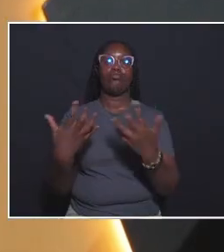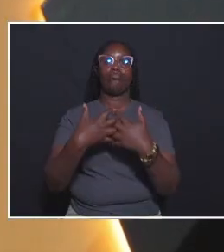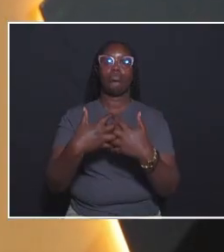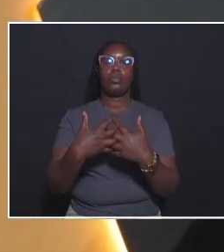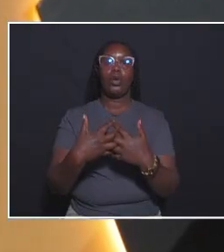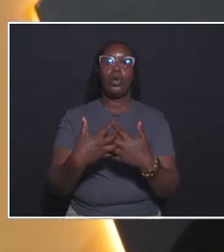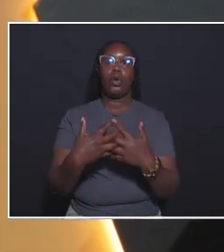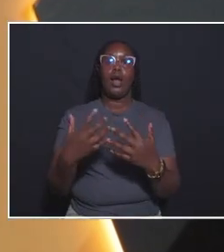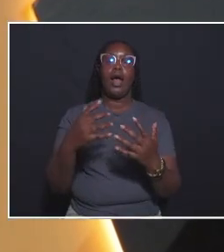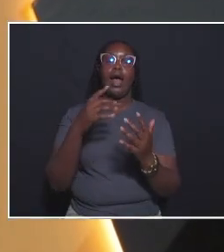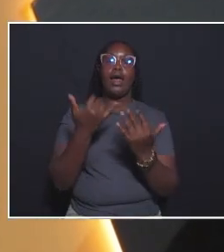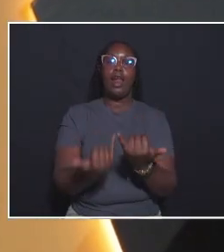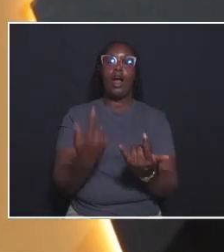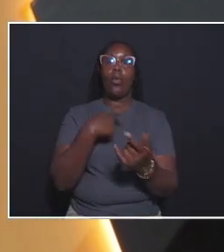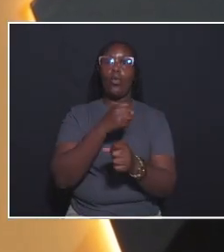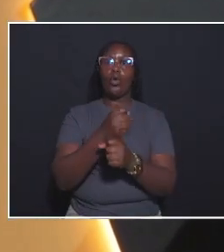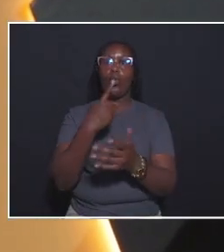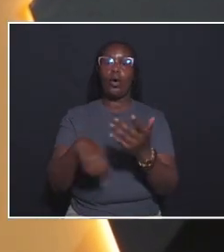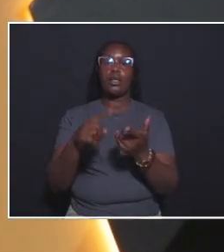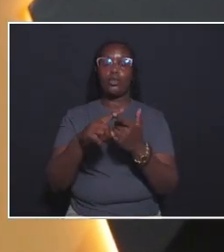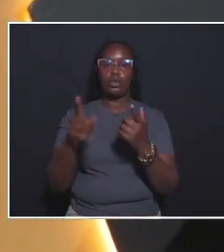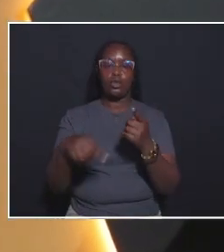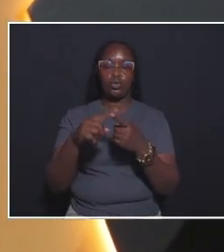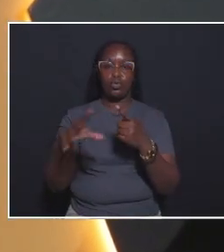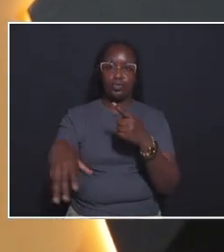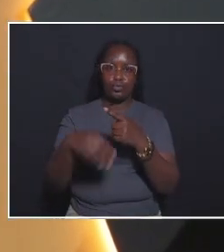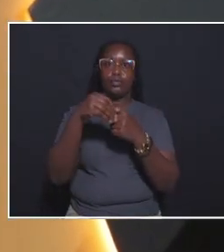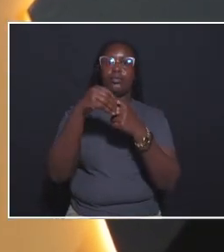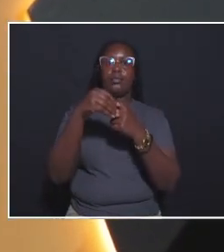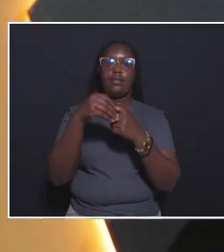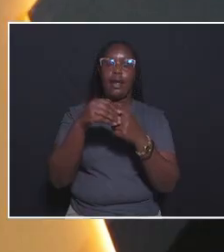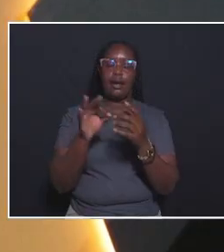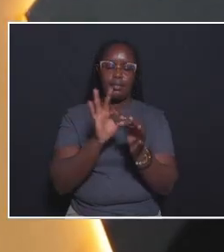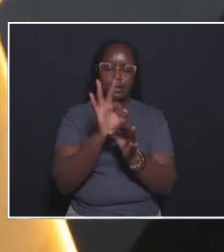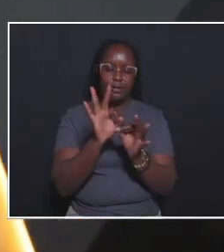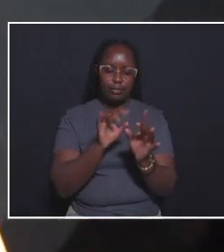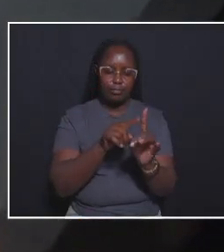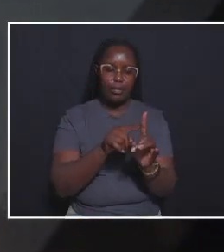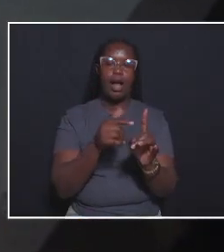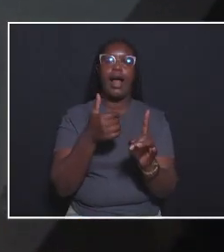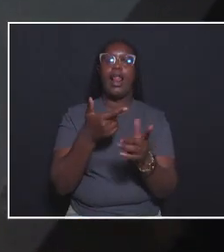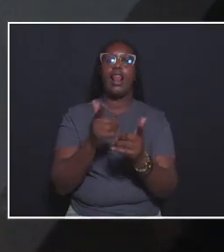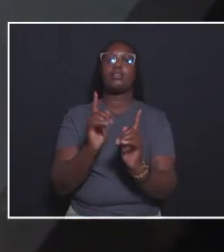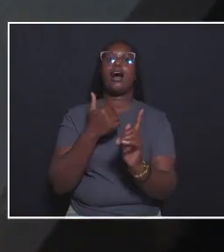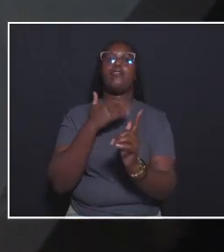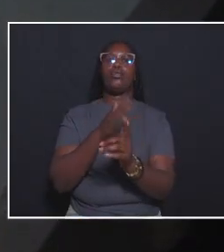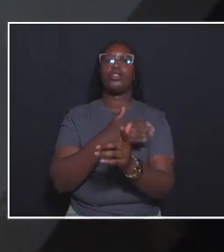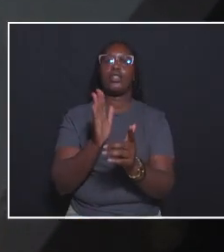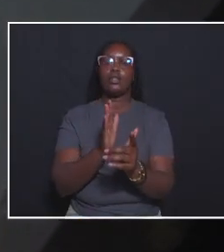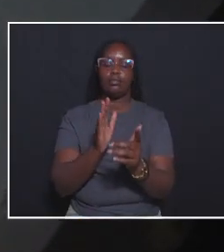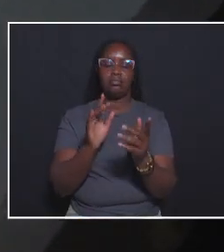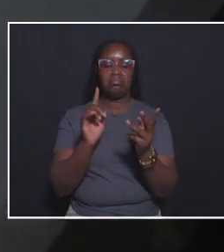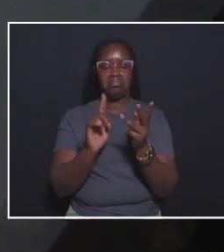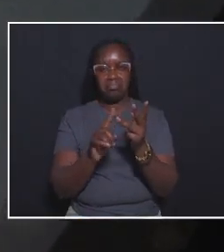then do is then balance. At this place, let's have music be louder. Let it take center stage. At this